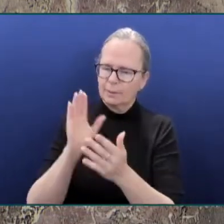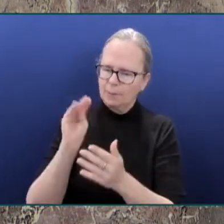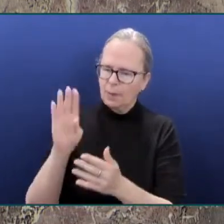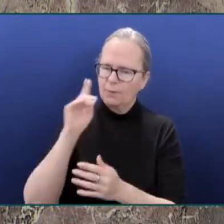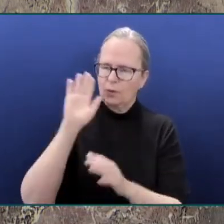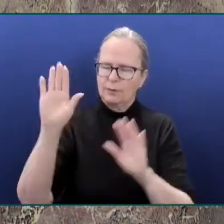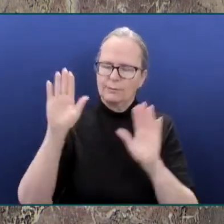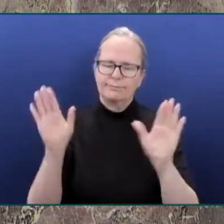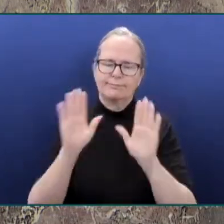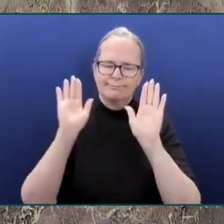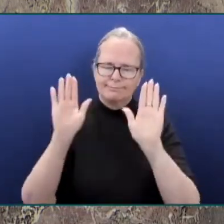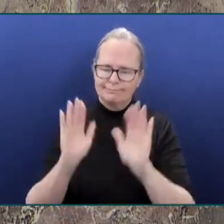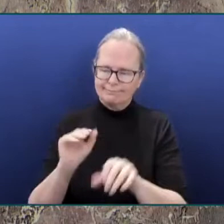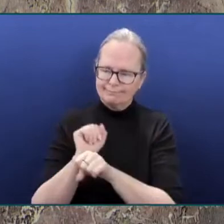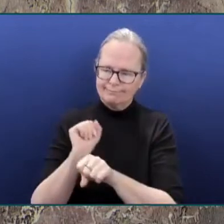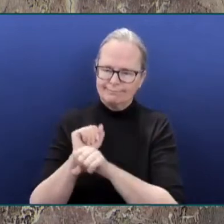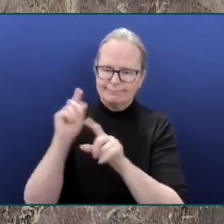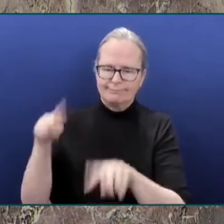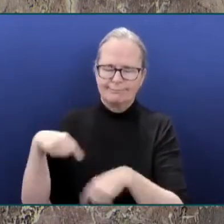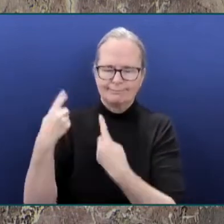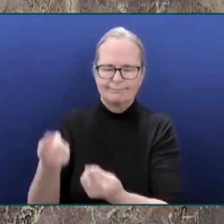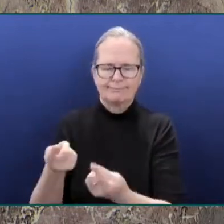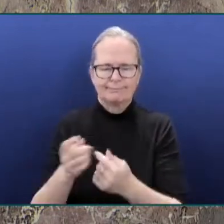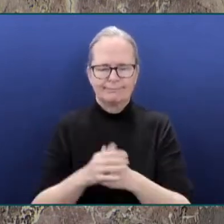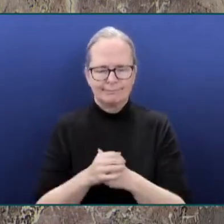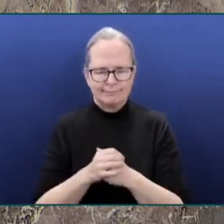with Bob, his briefings have been